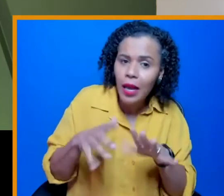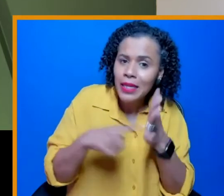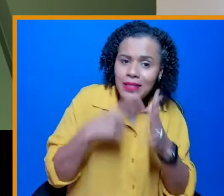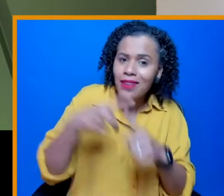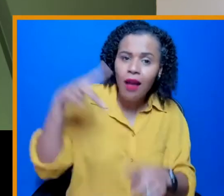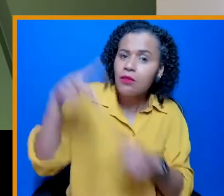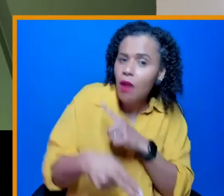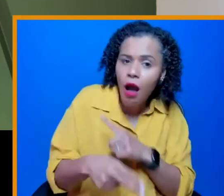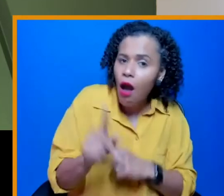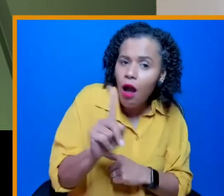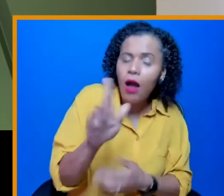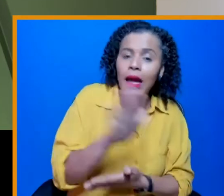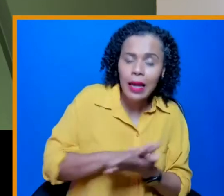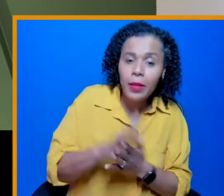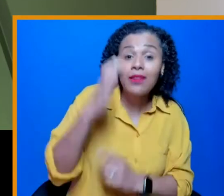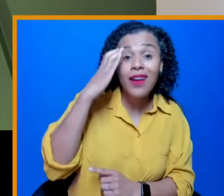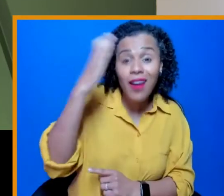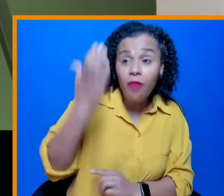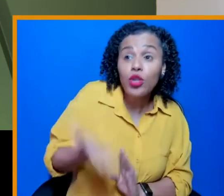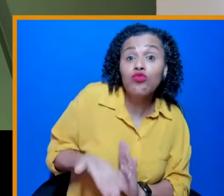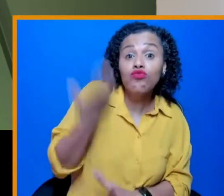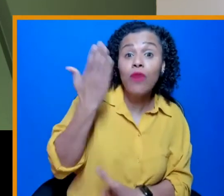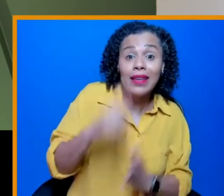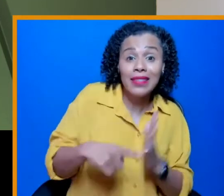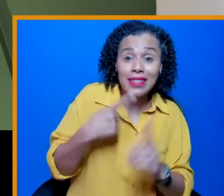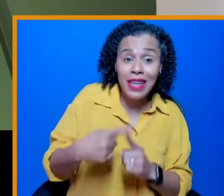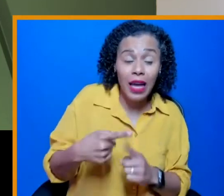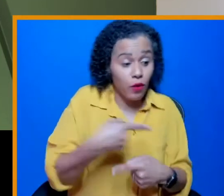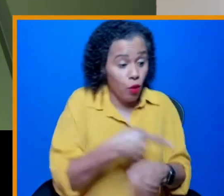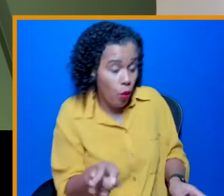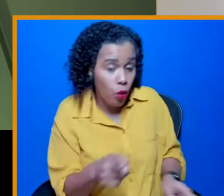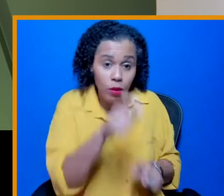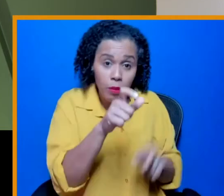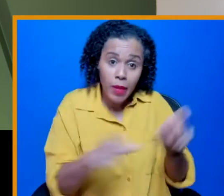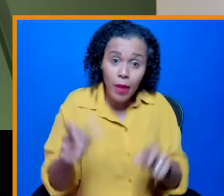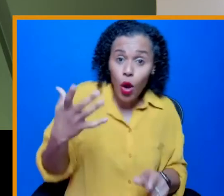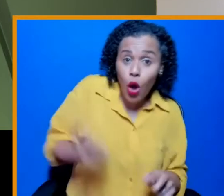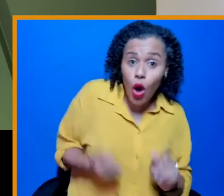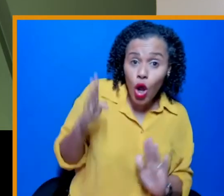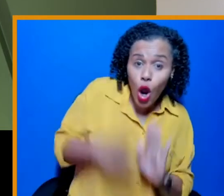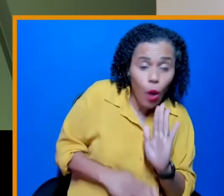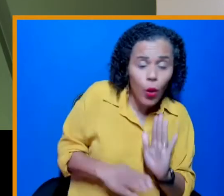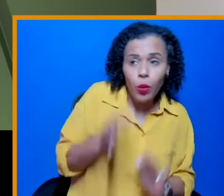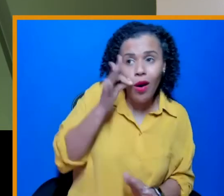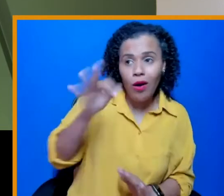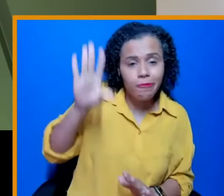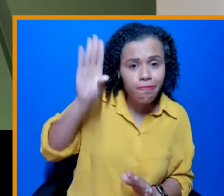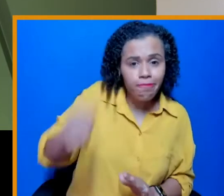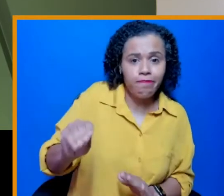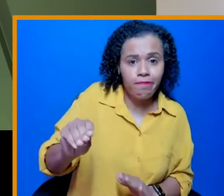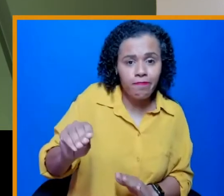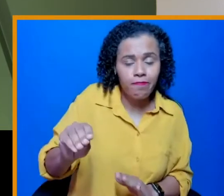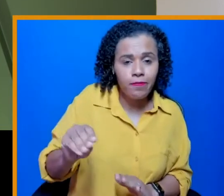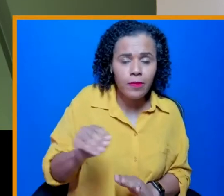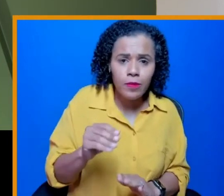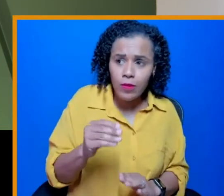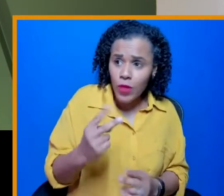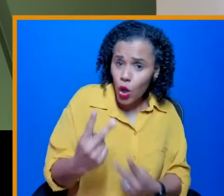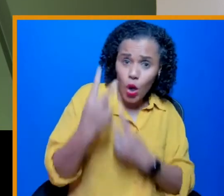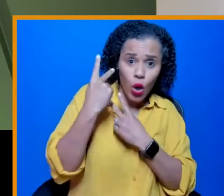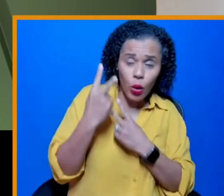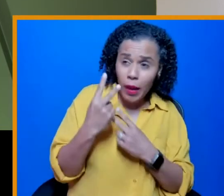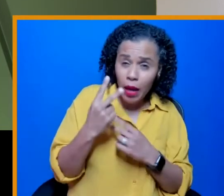oppose the government in raising taxes for the lowest earners. And how often in the past 50 years, how often since those awful